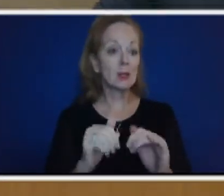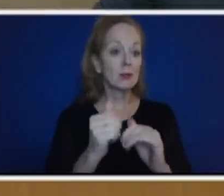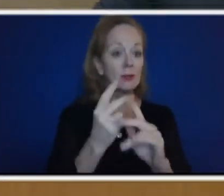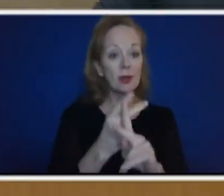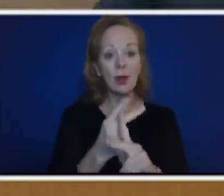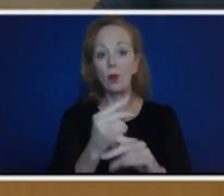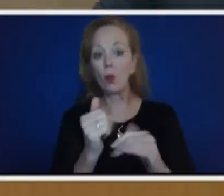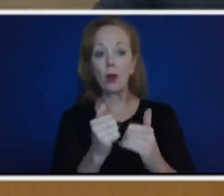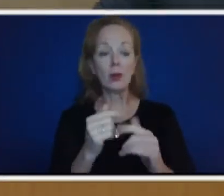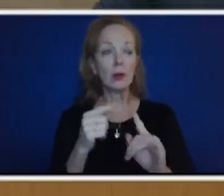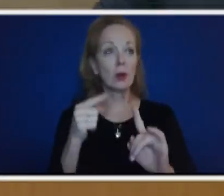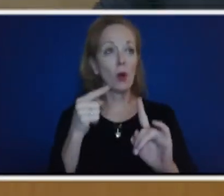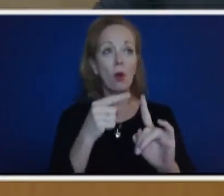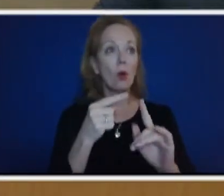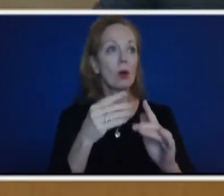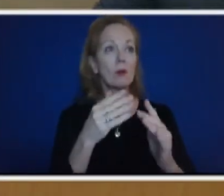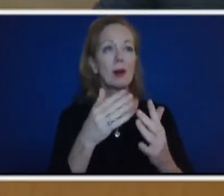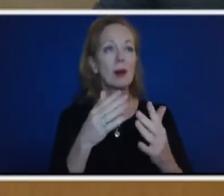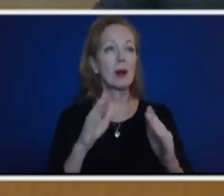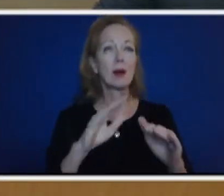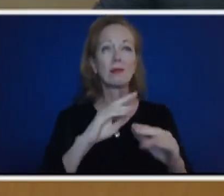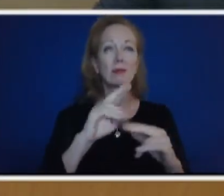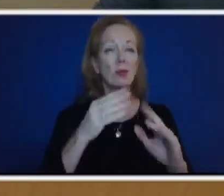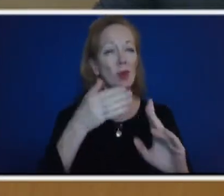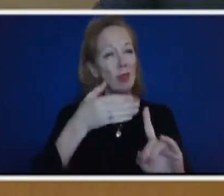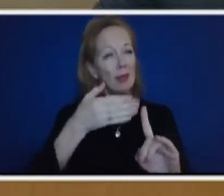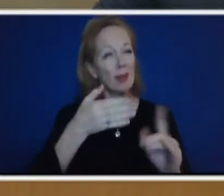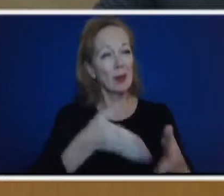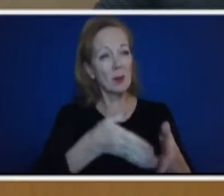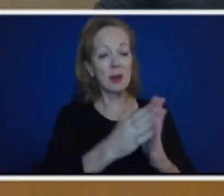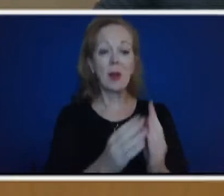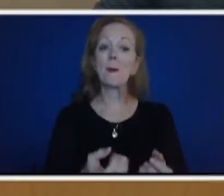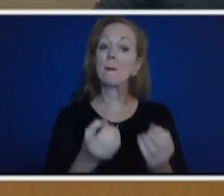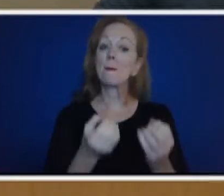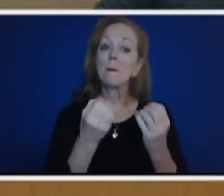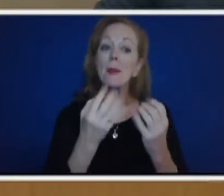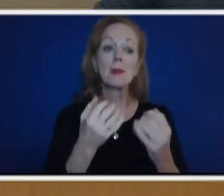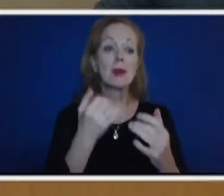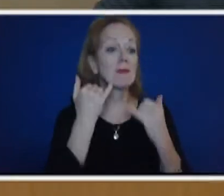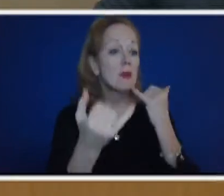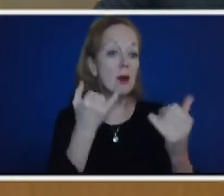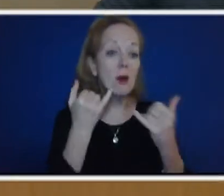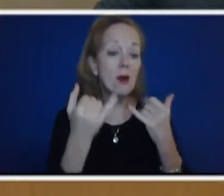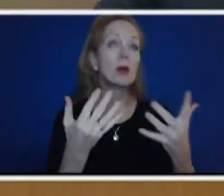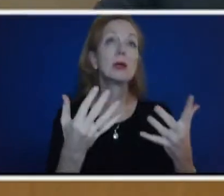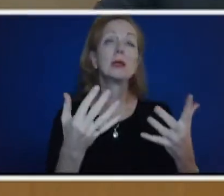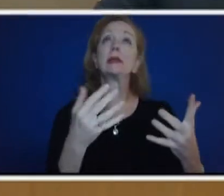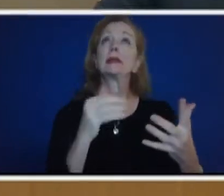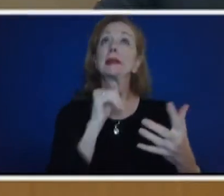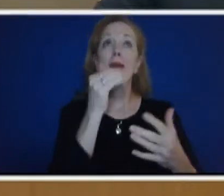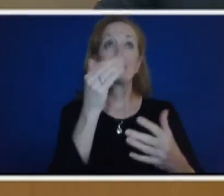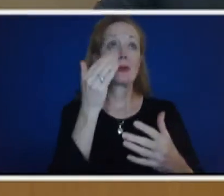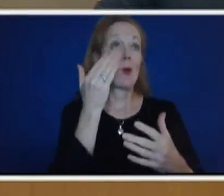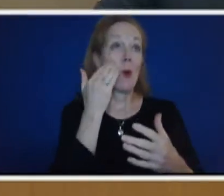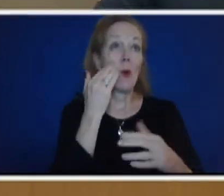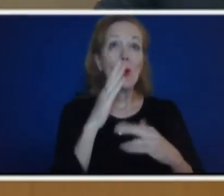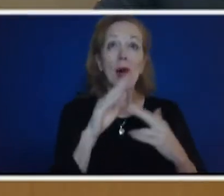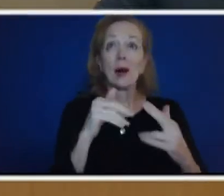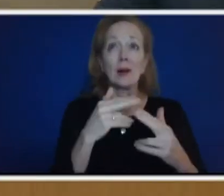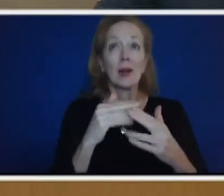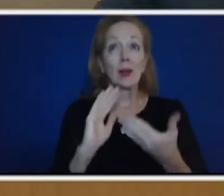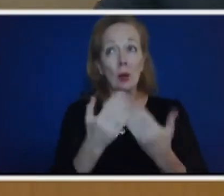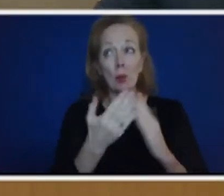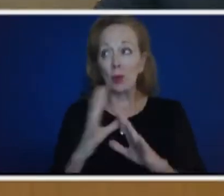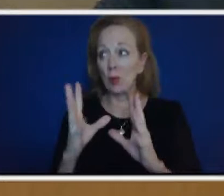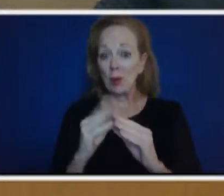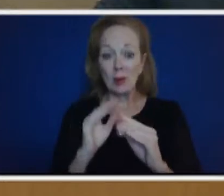to go or about the petition, it took multiple phone calls. We didn't know about the community meeting